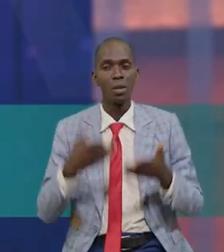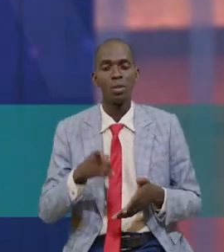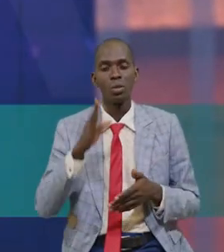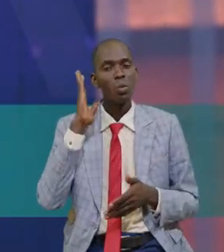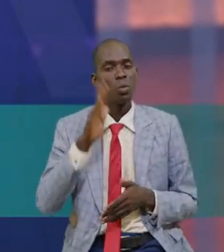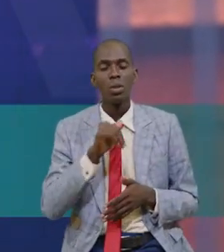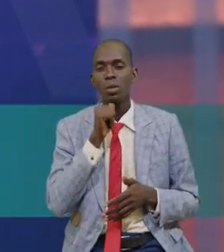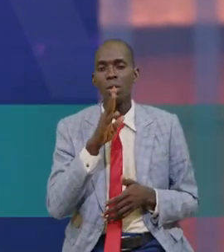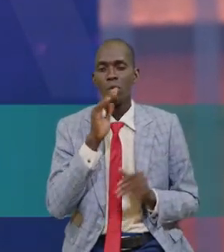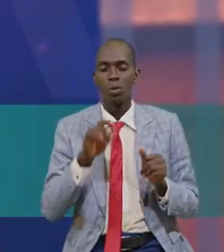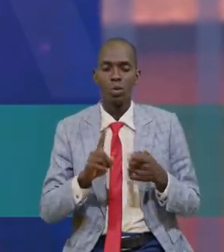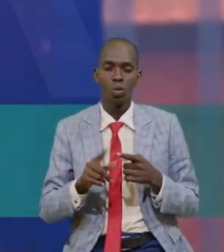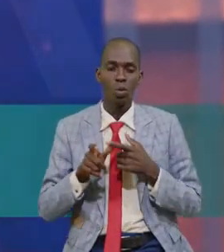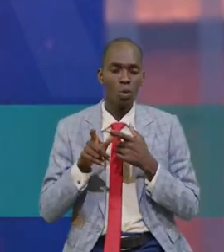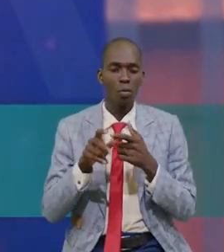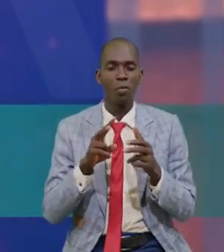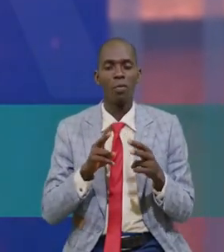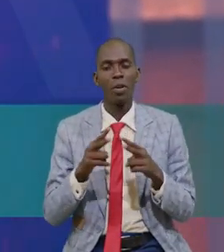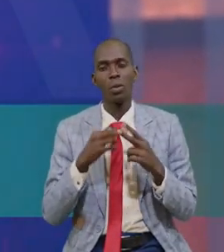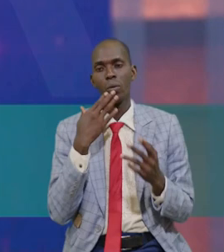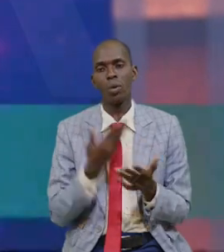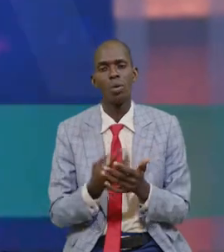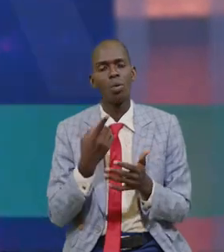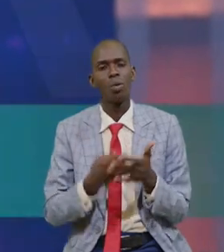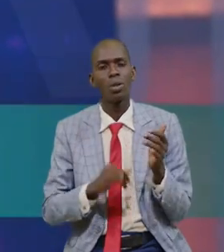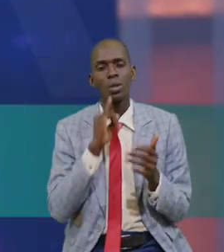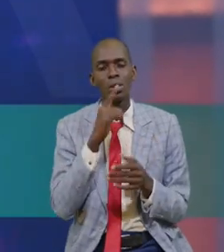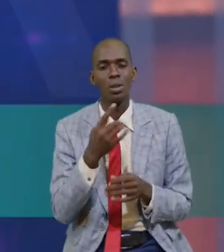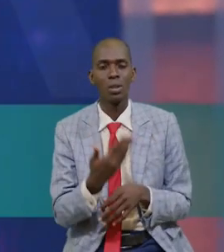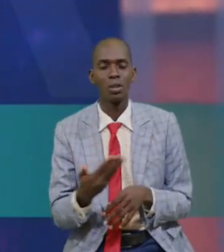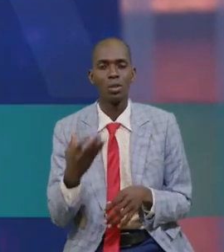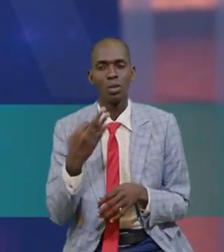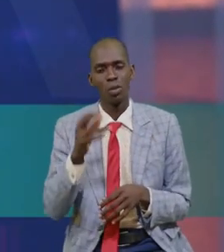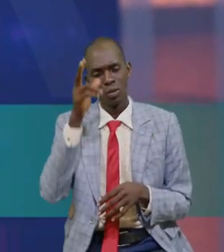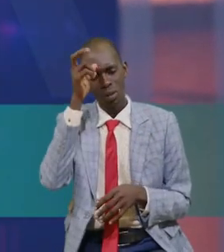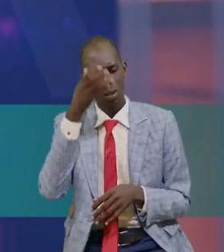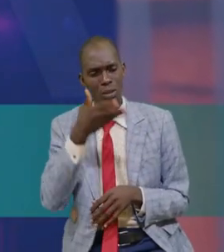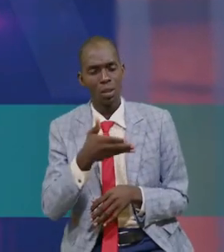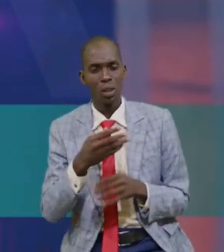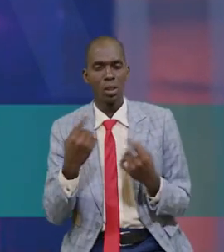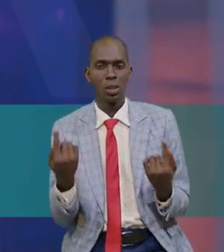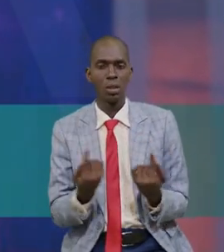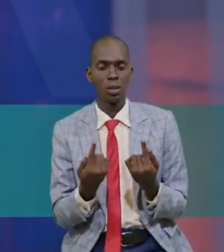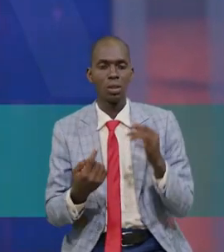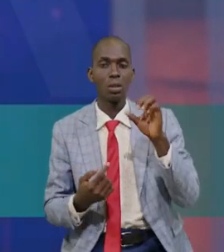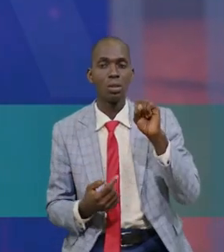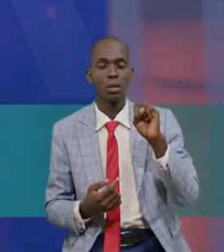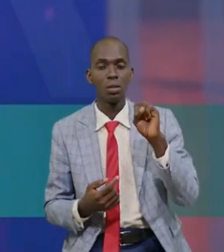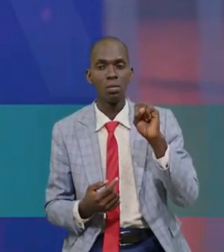run very well. What's the property of Satan there? Sin, yes,